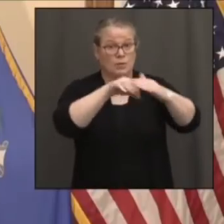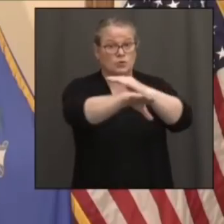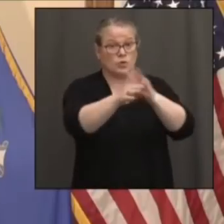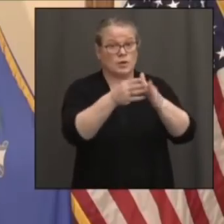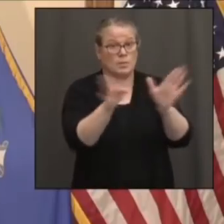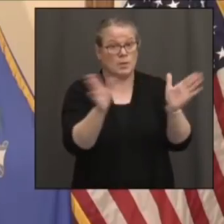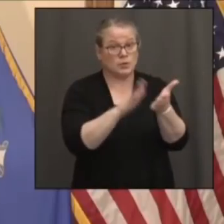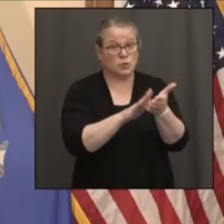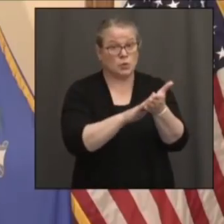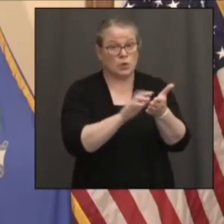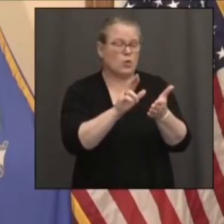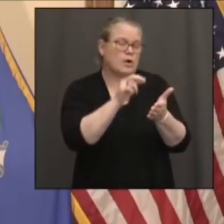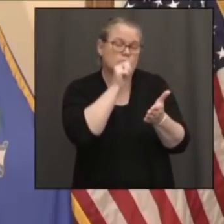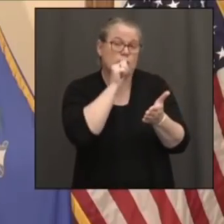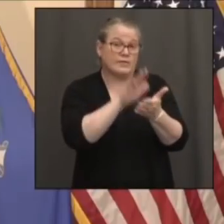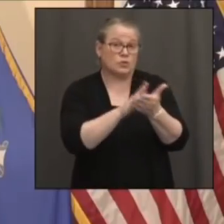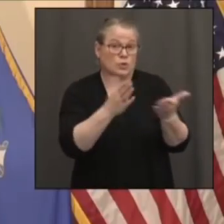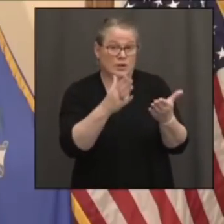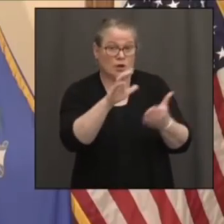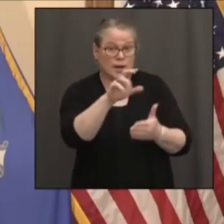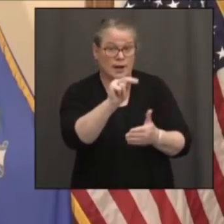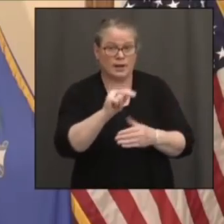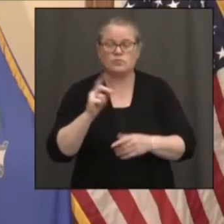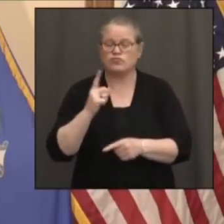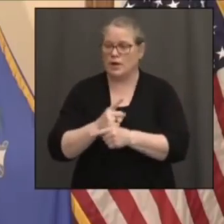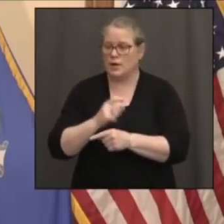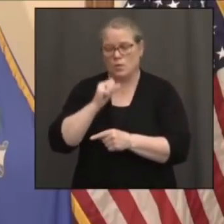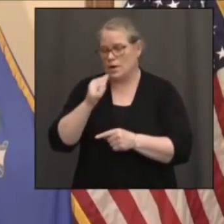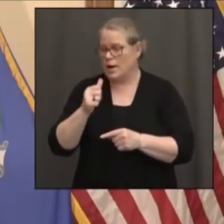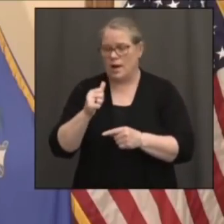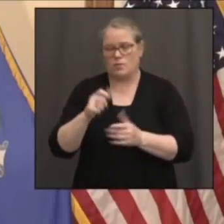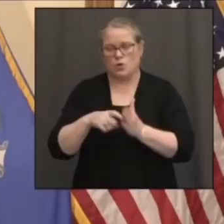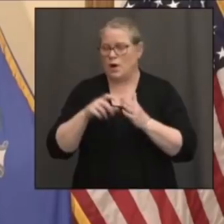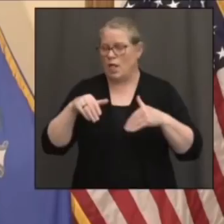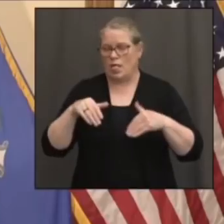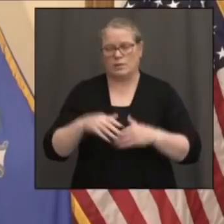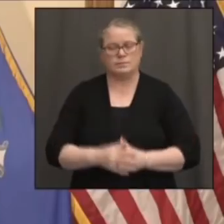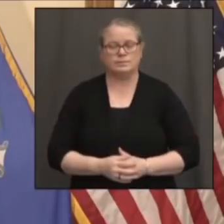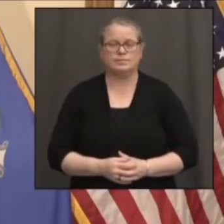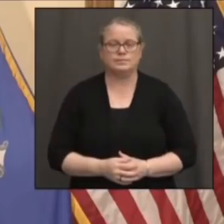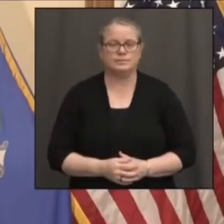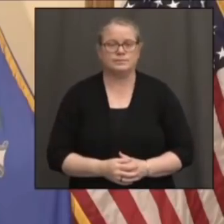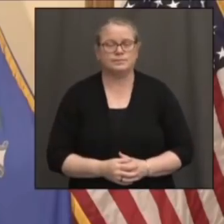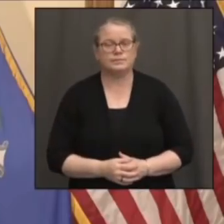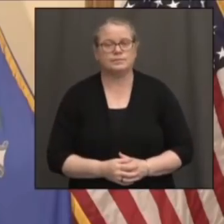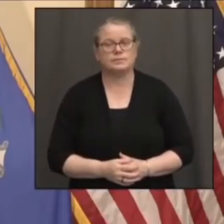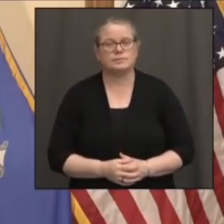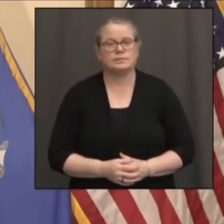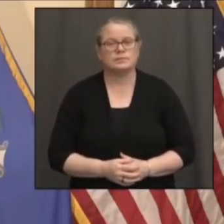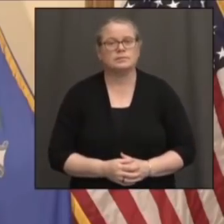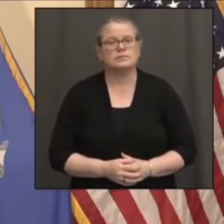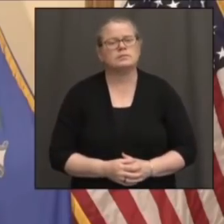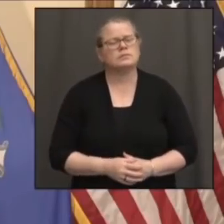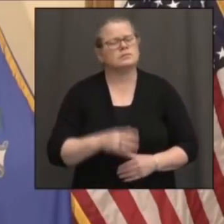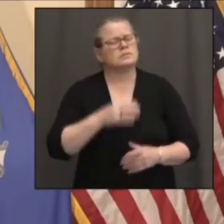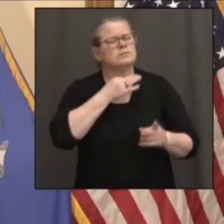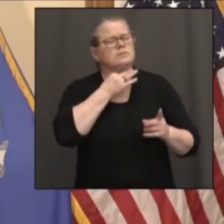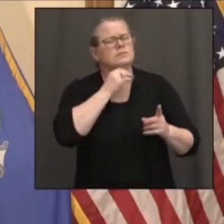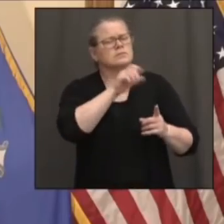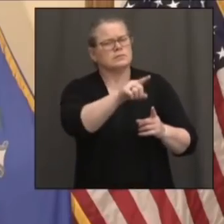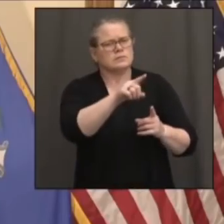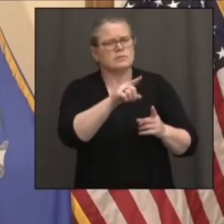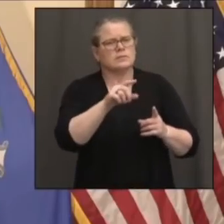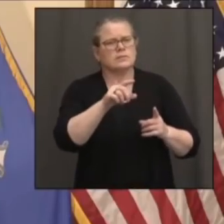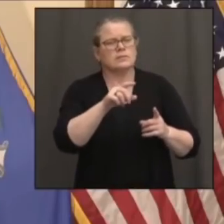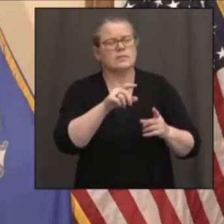public school or private school here in Connecticut? That's right, Paul. Okay, thanks. And also wanted to follow up quickly on